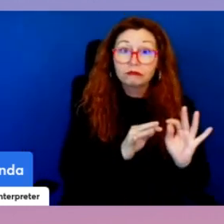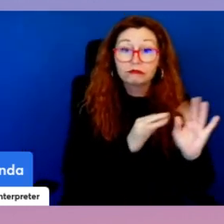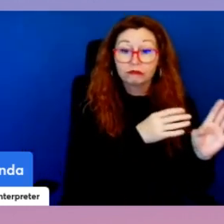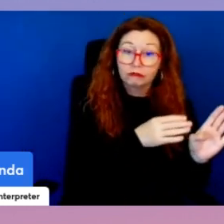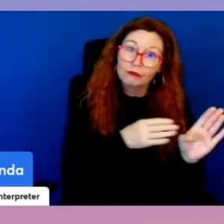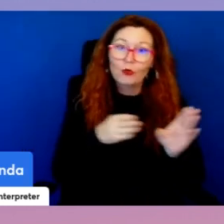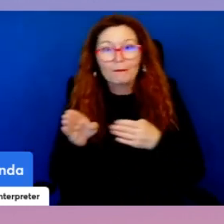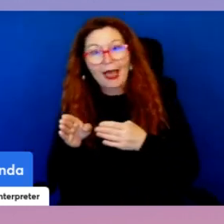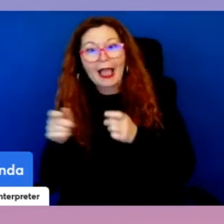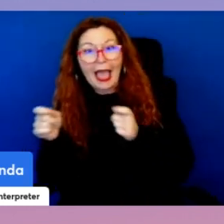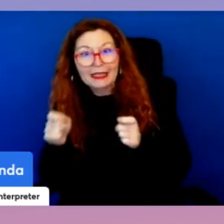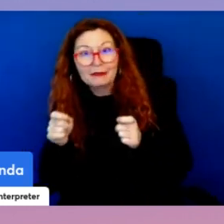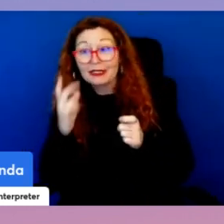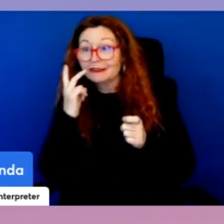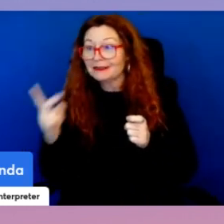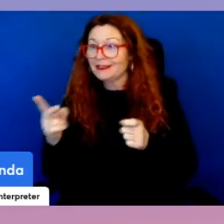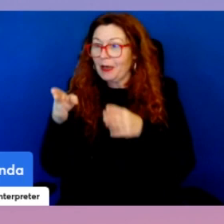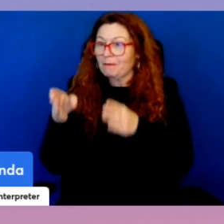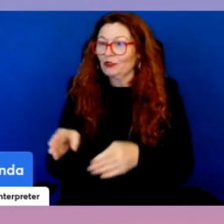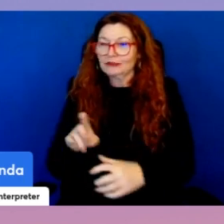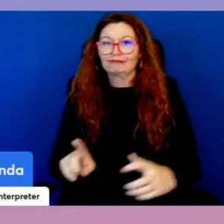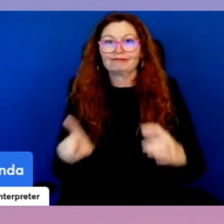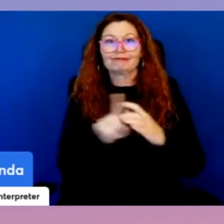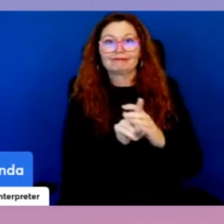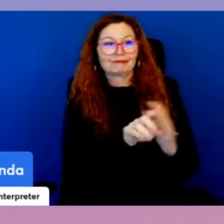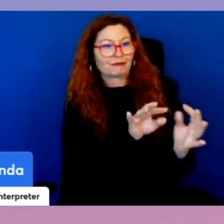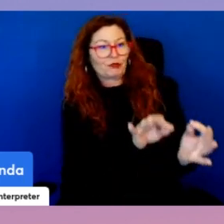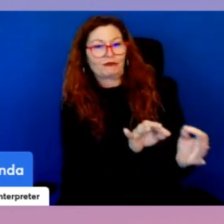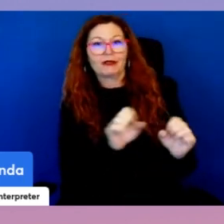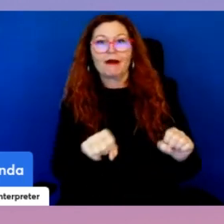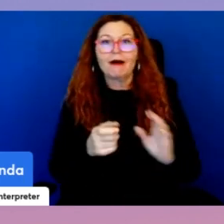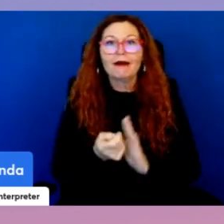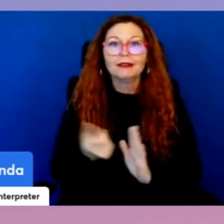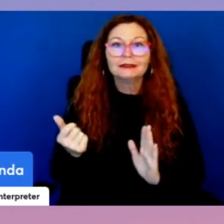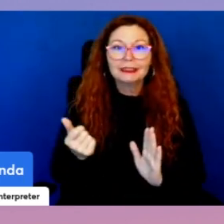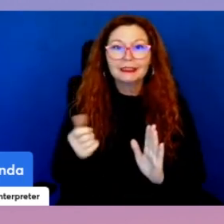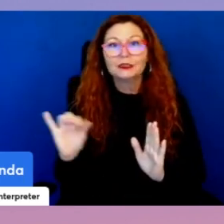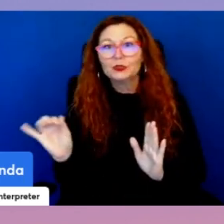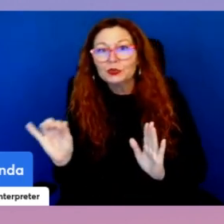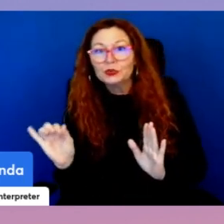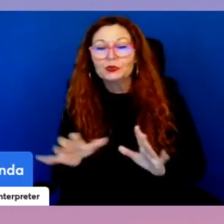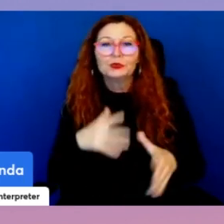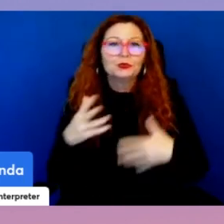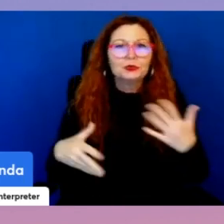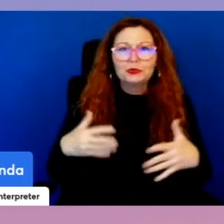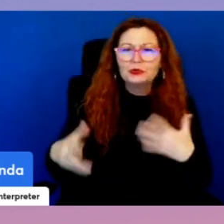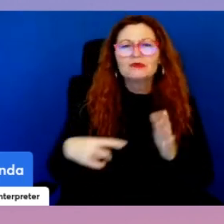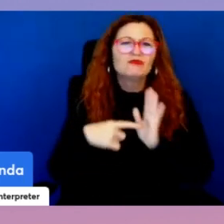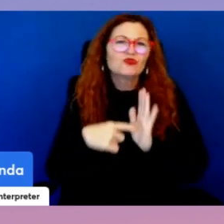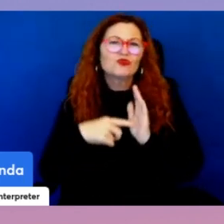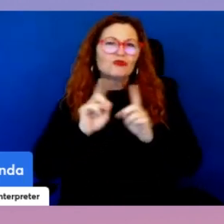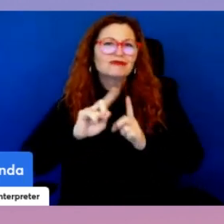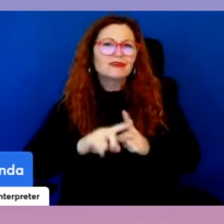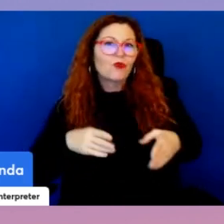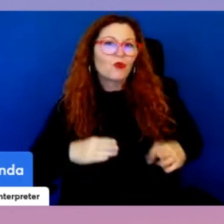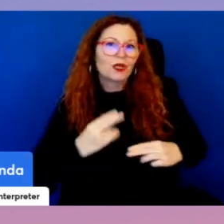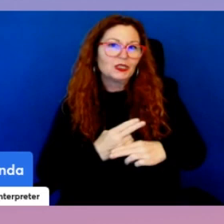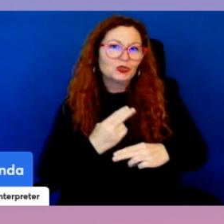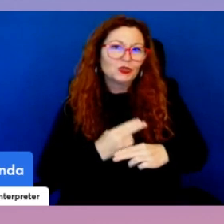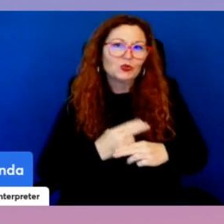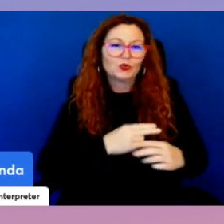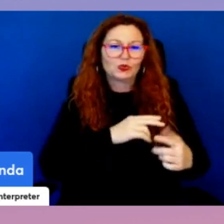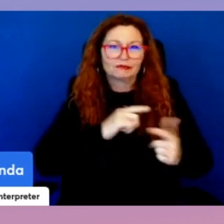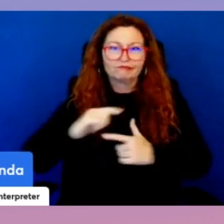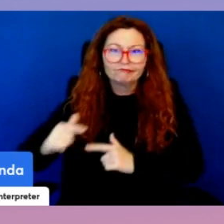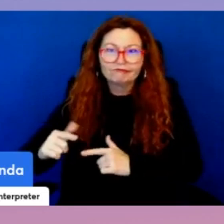see this user is enrolled here, and I can delete as well. So just showing you how I'm interacting with my database. I'm